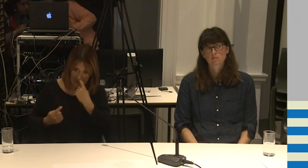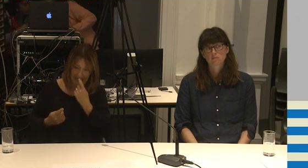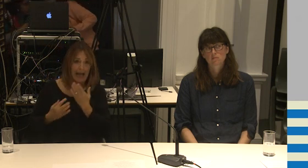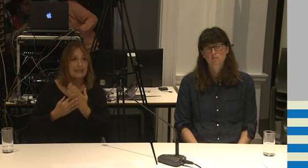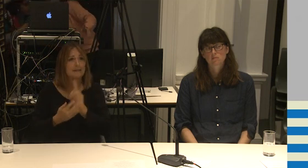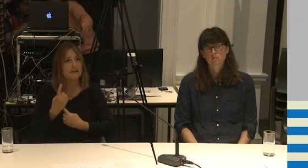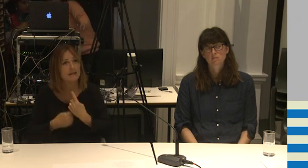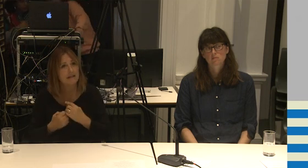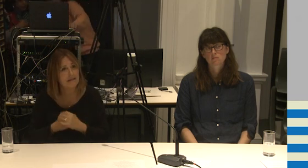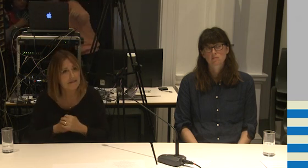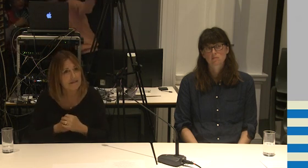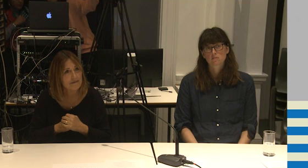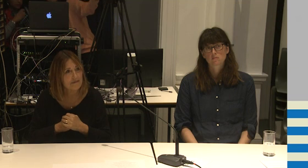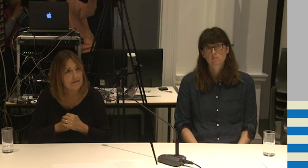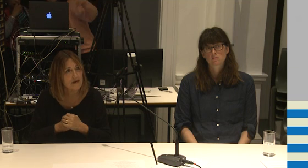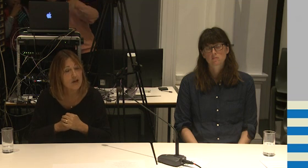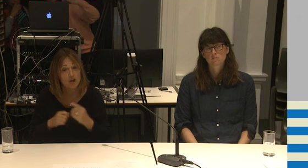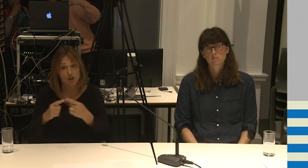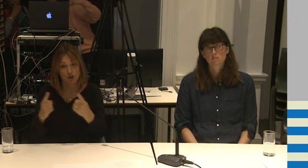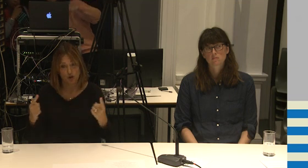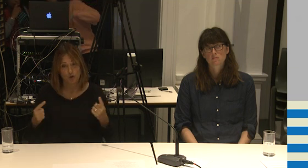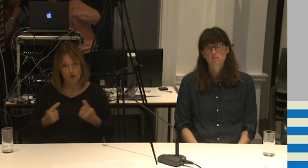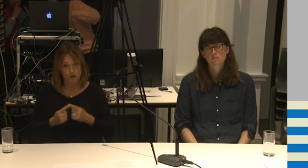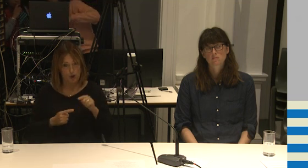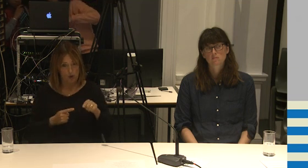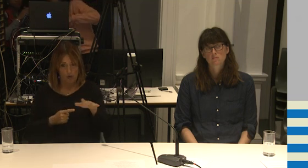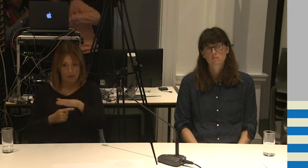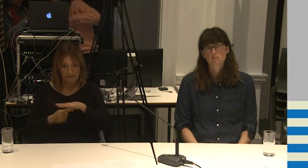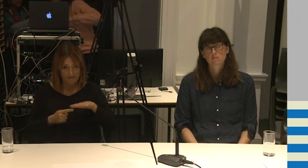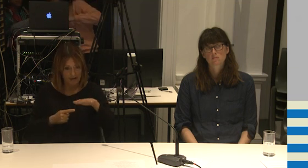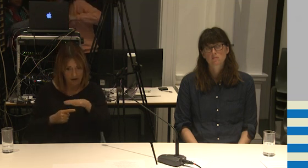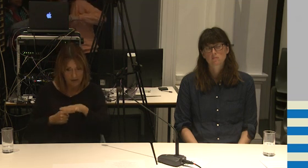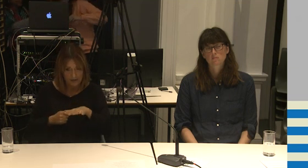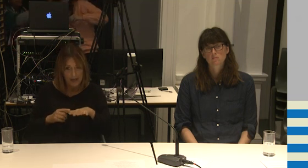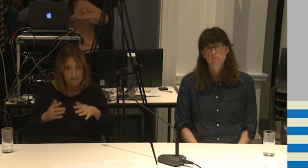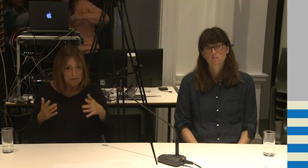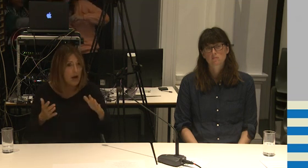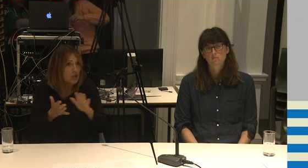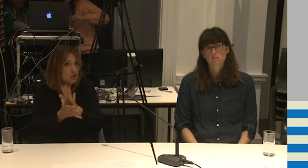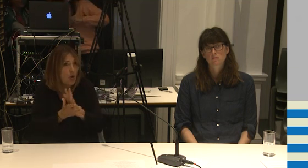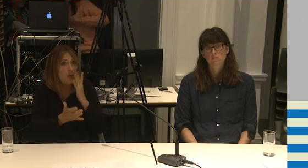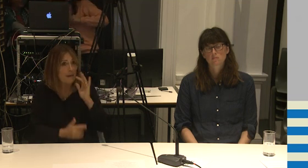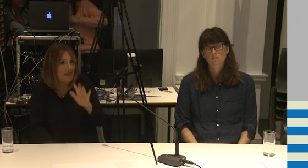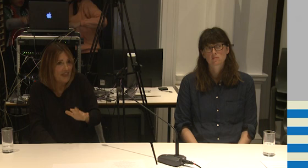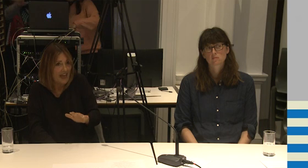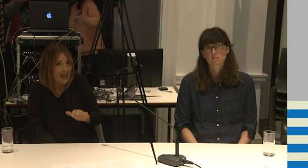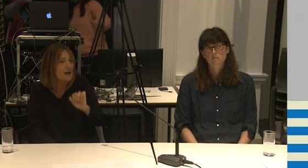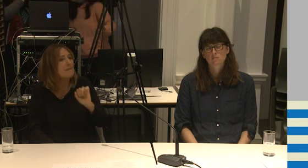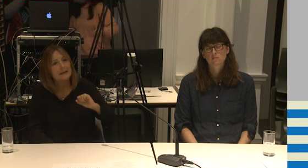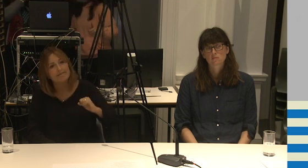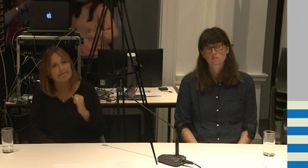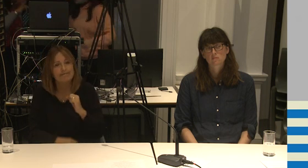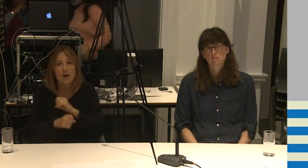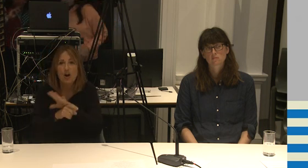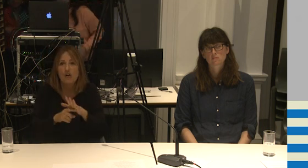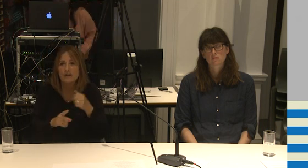I think studio environments, I quite enjoyed when I could be in them. Unfortunately, COVID impacted